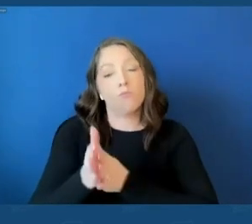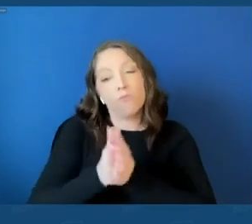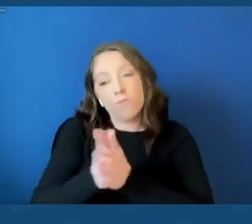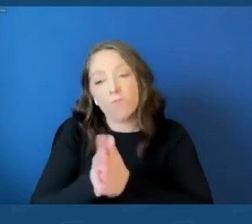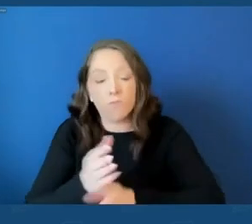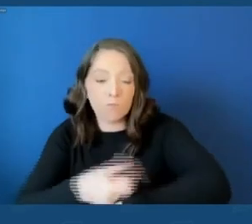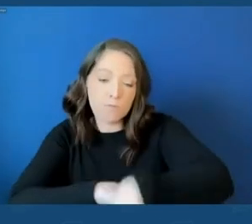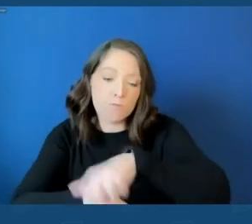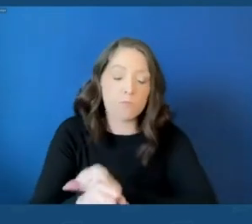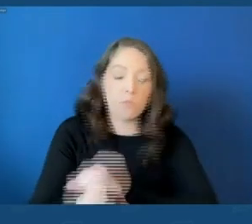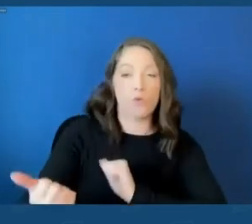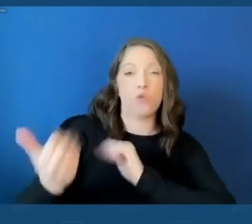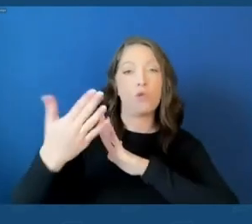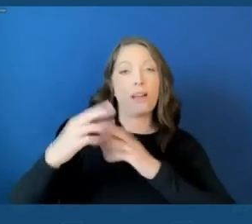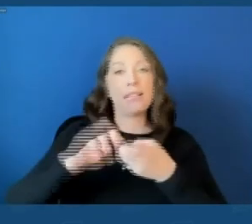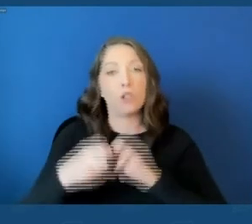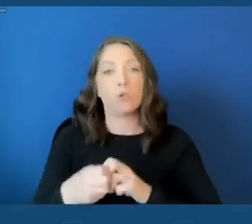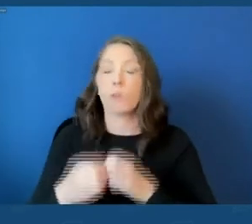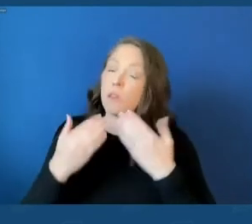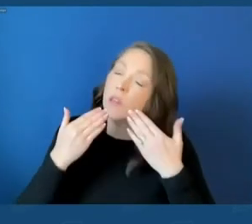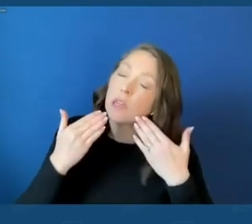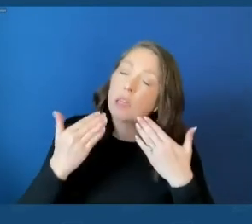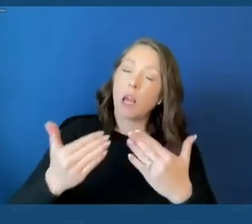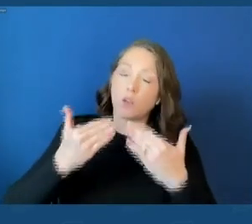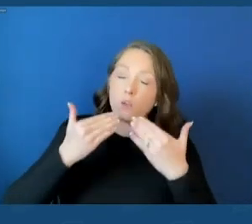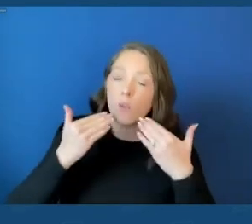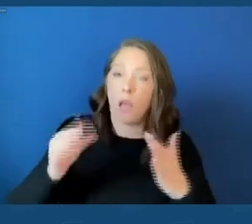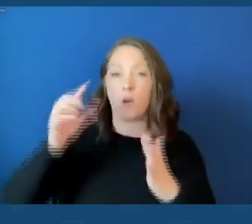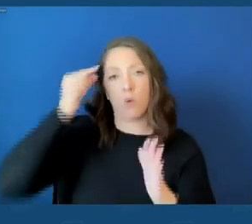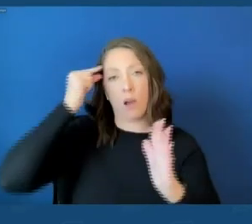And we really want to thank you for that, Governor.